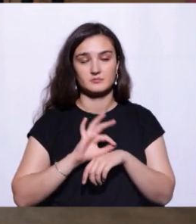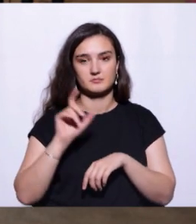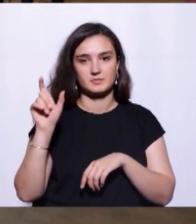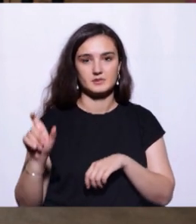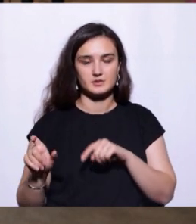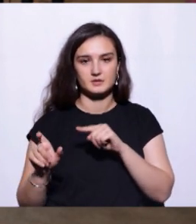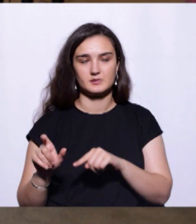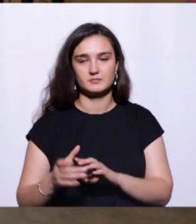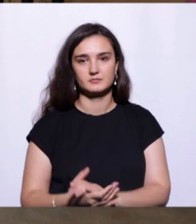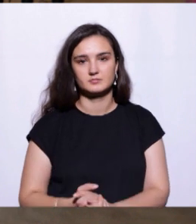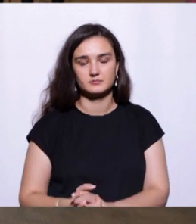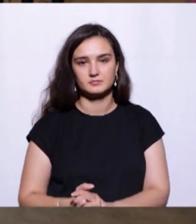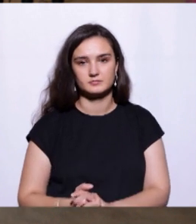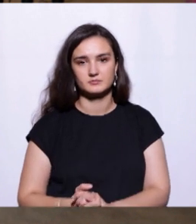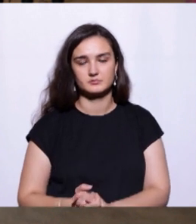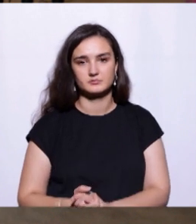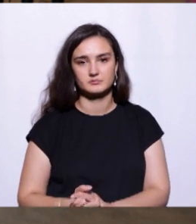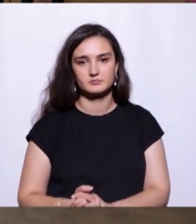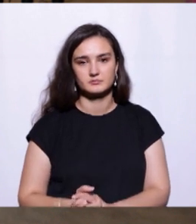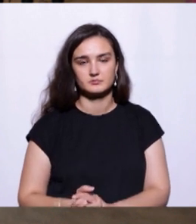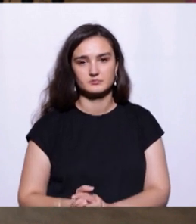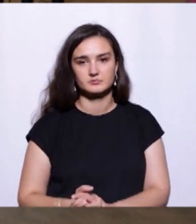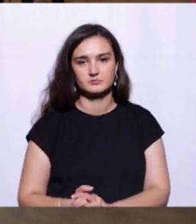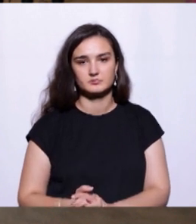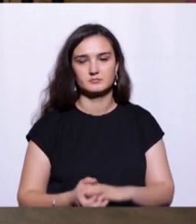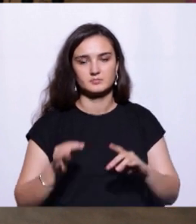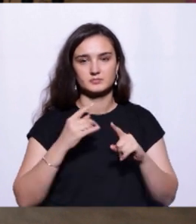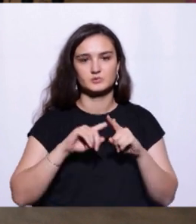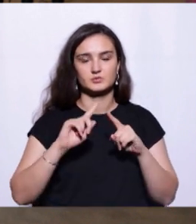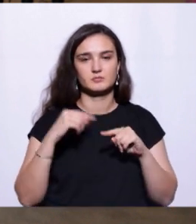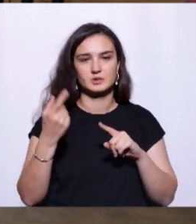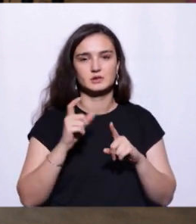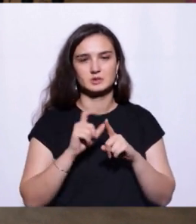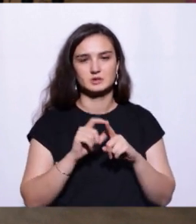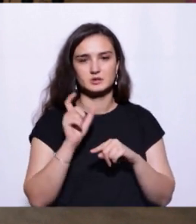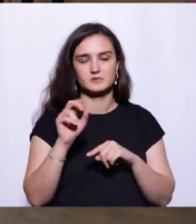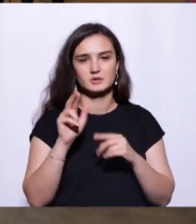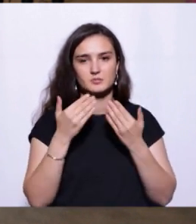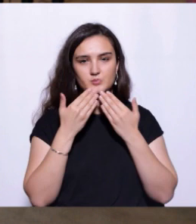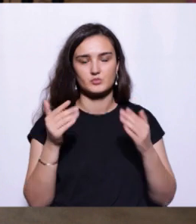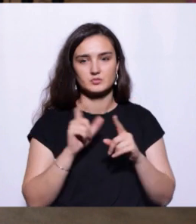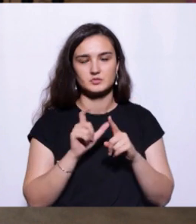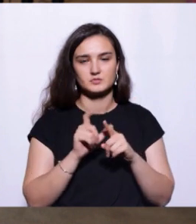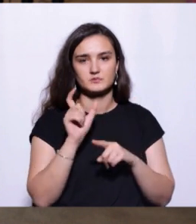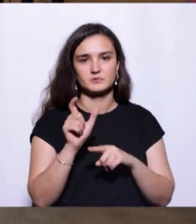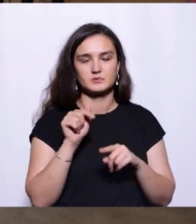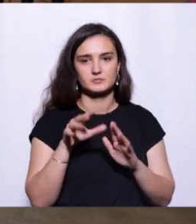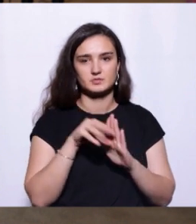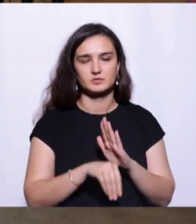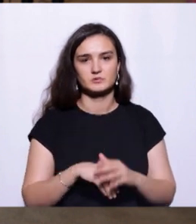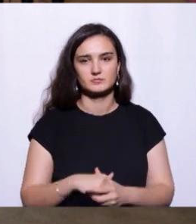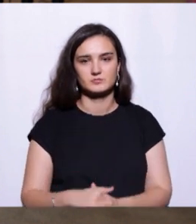Patient, patsienti. Let's look at our next word and the last word in this set of